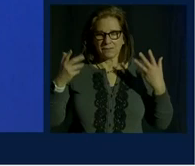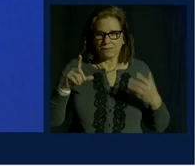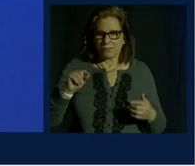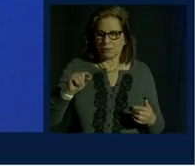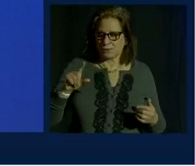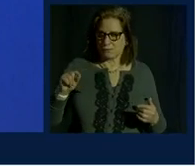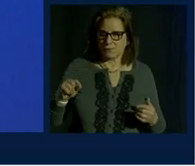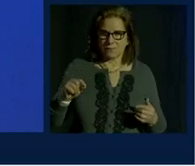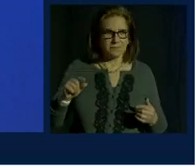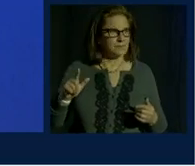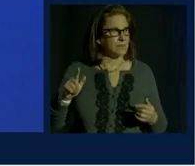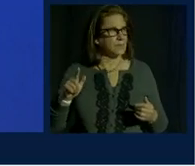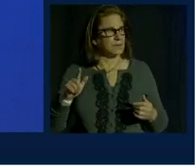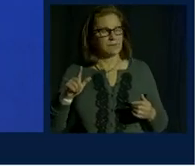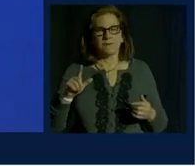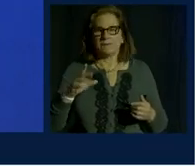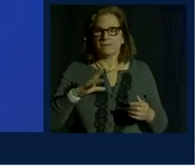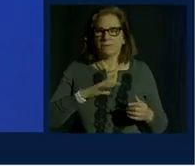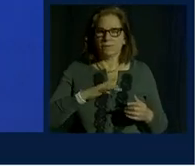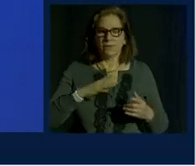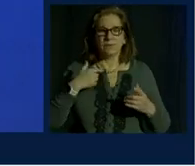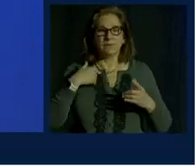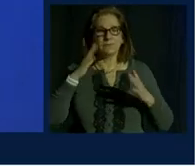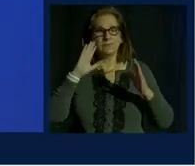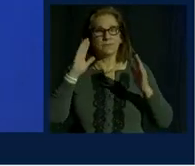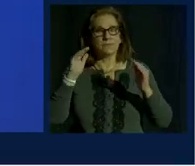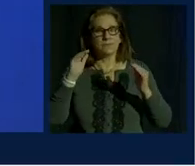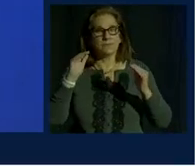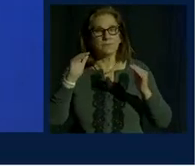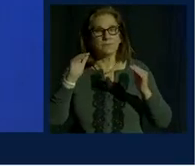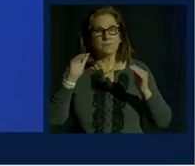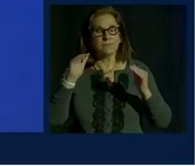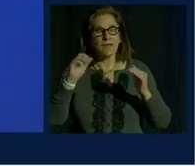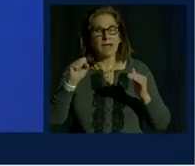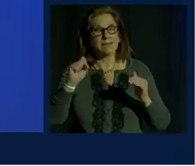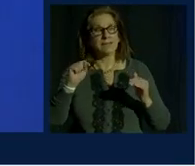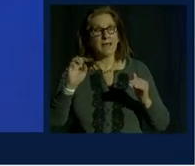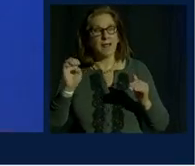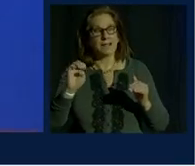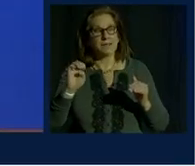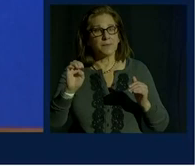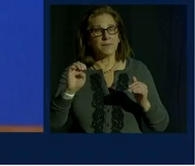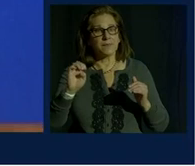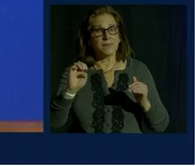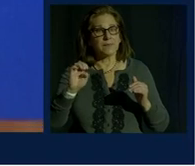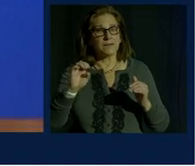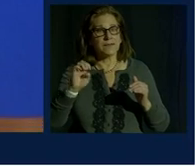are ensuring hope at the St. Elizabeth East development in the Congress